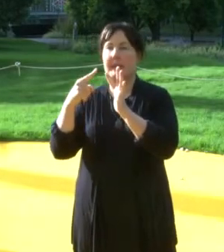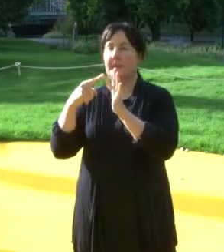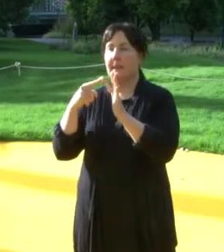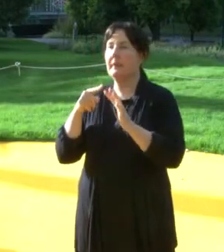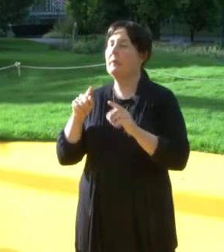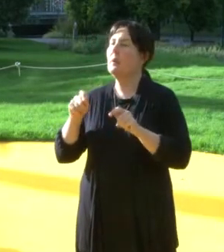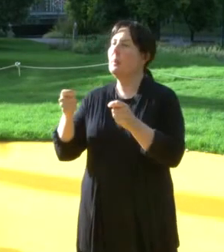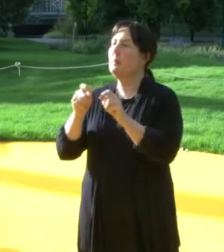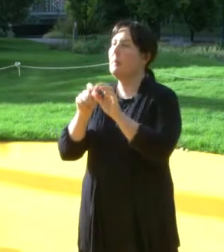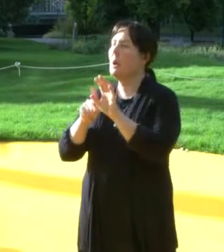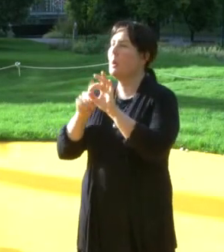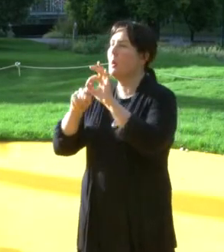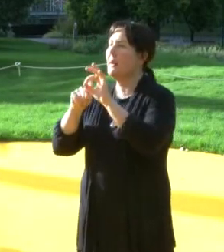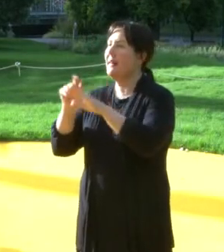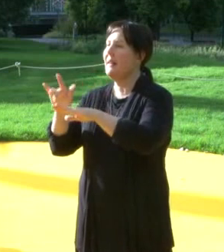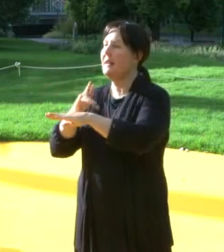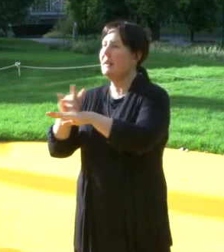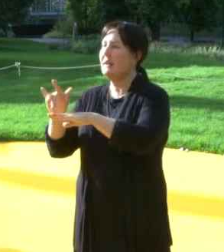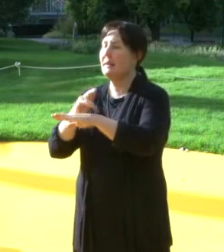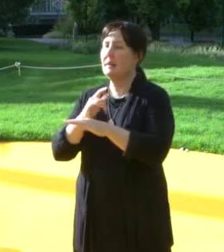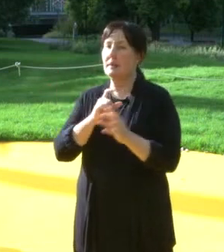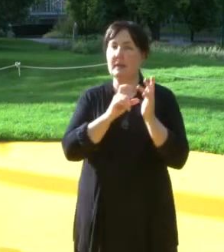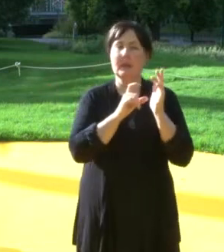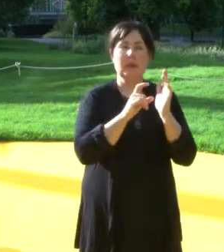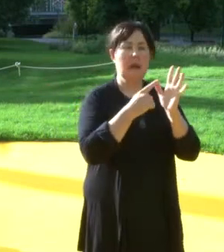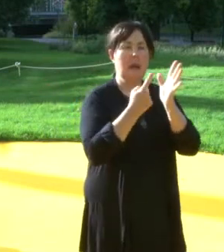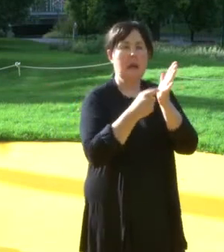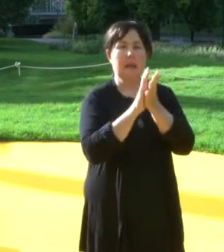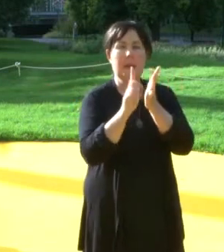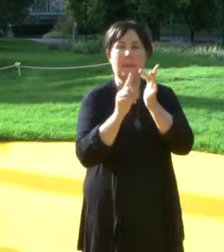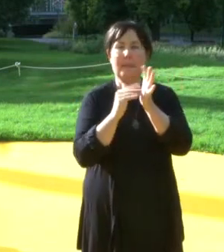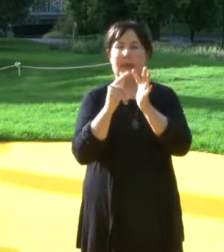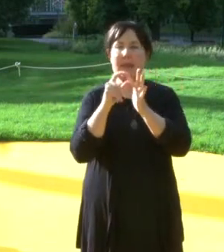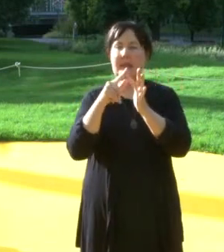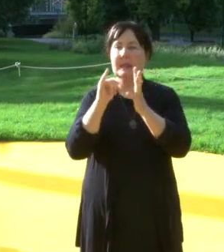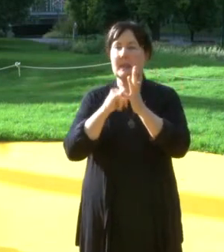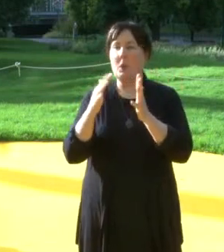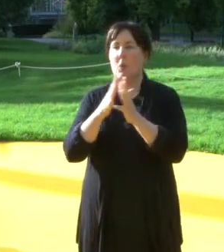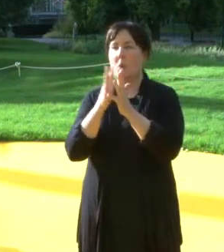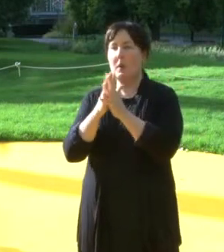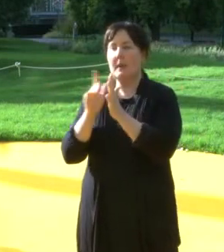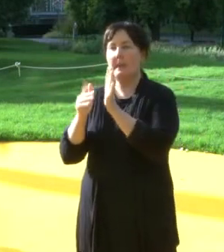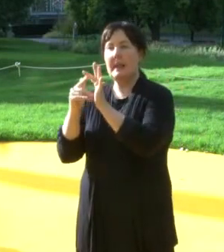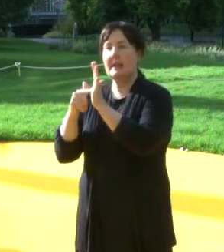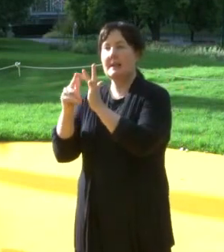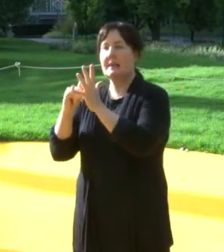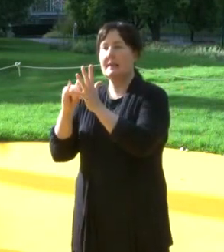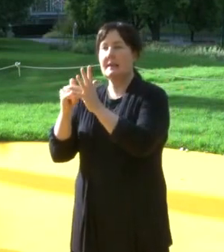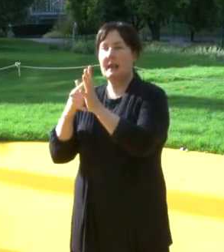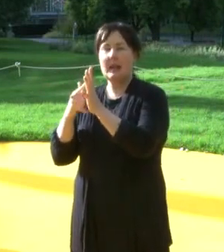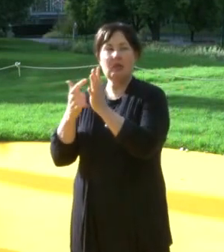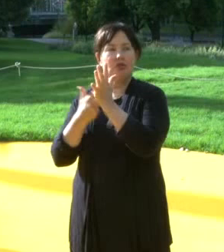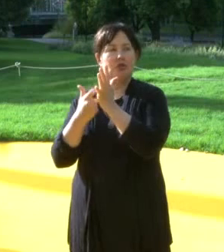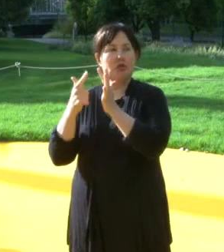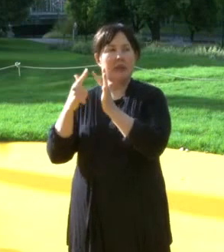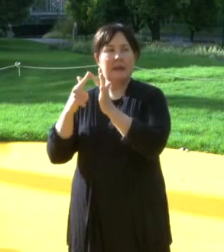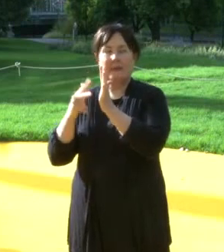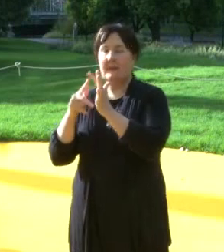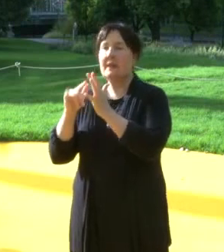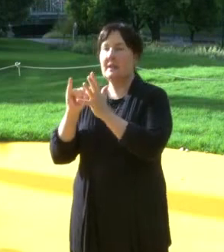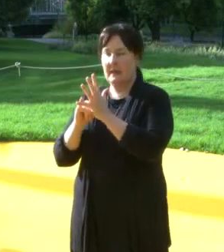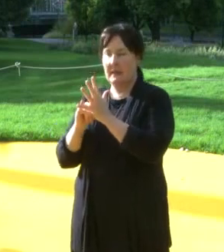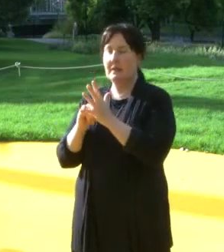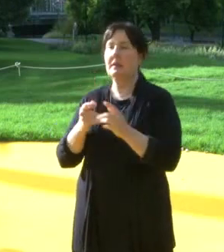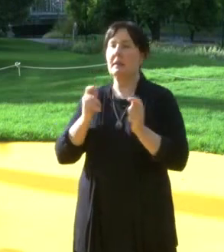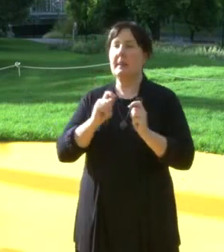Theatre. Archimedes' War by Melissa Reeves, presented by Darebin Speakeasy. And Milk by